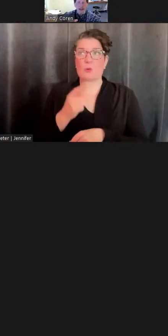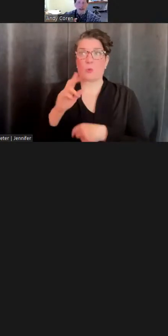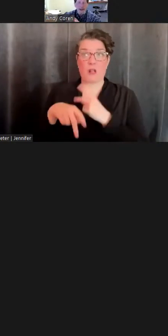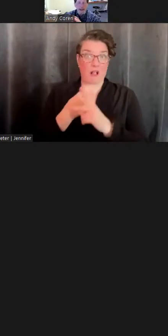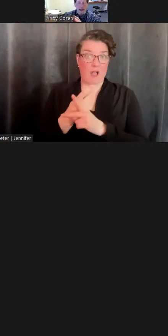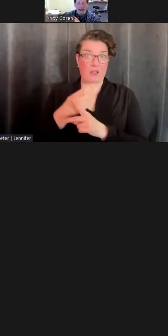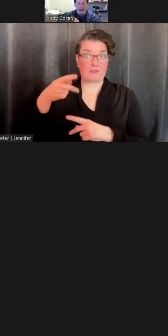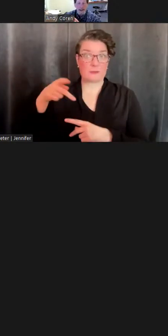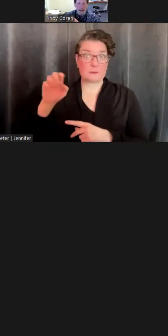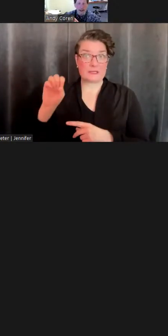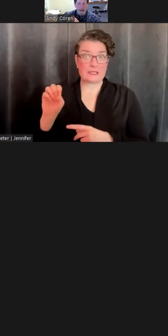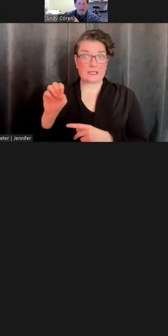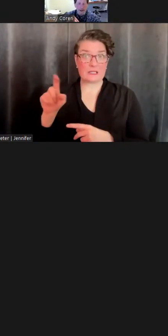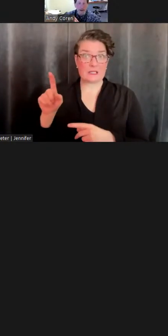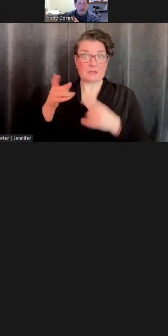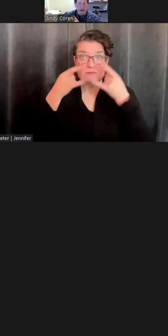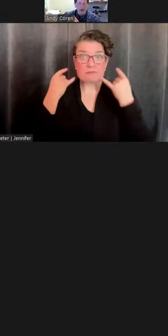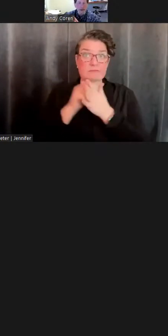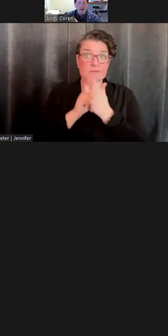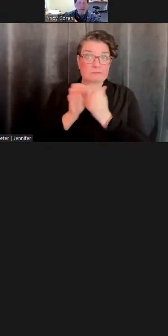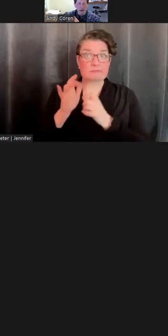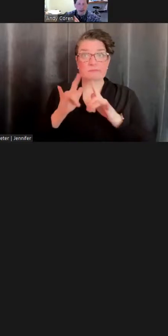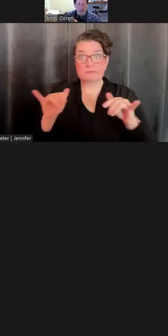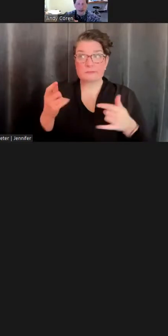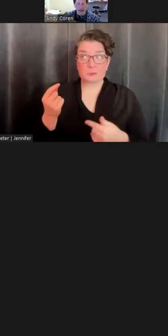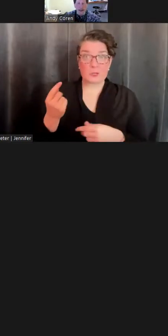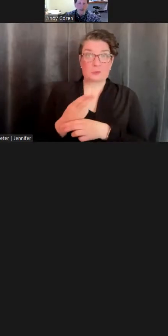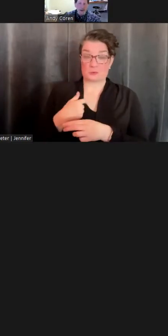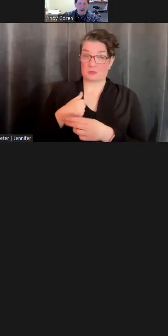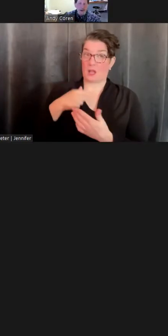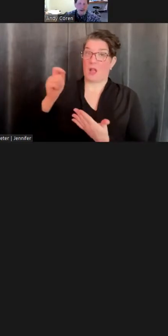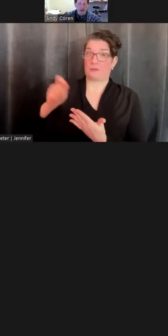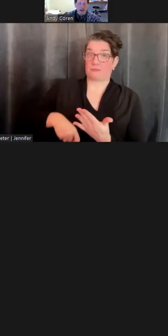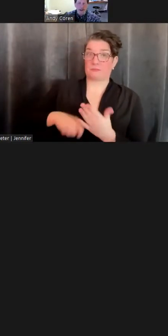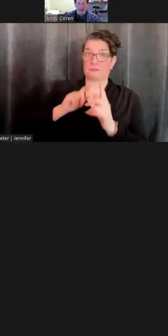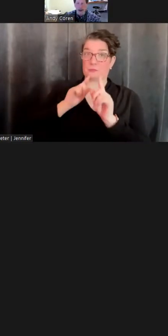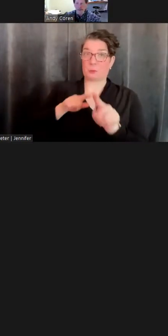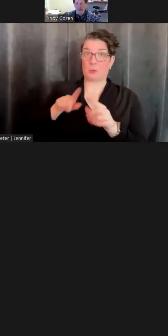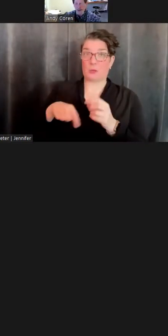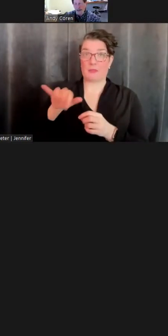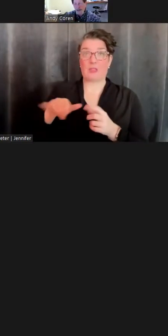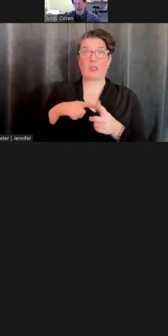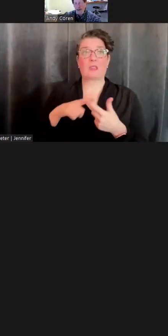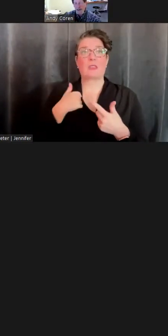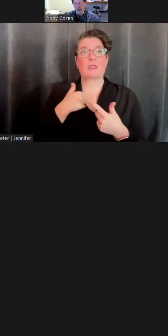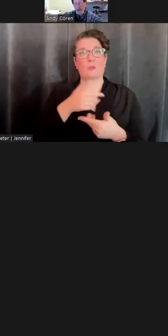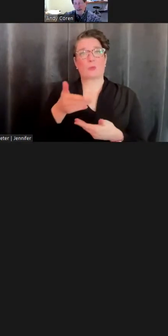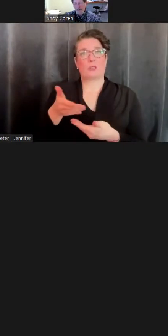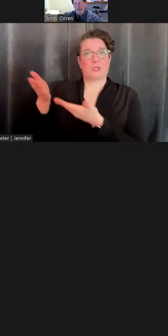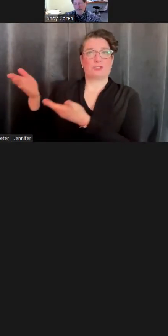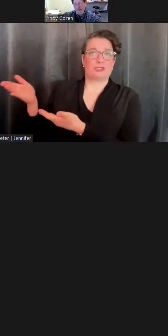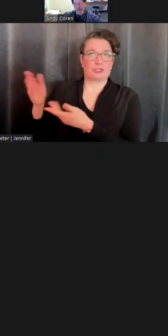using. And I wrote up a whole report on that, and we took it to the outbreak